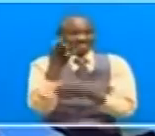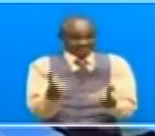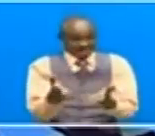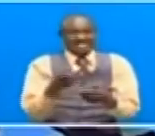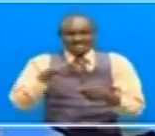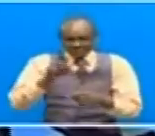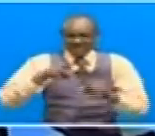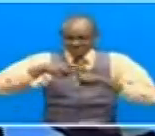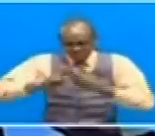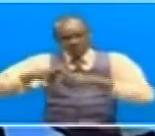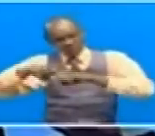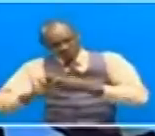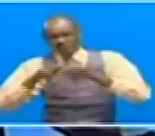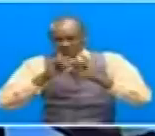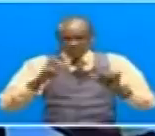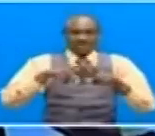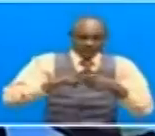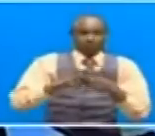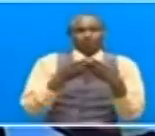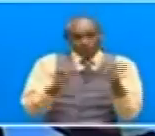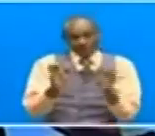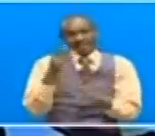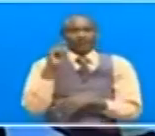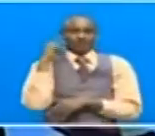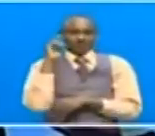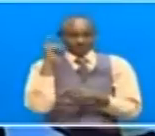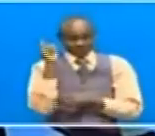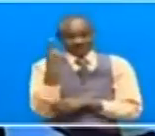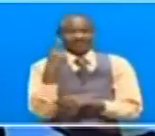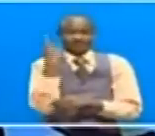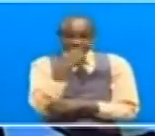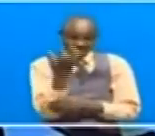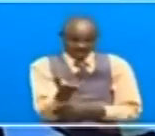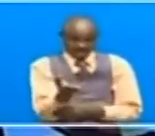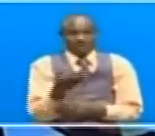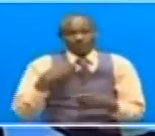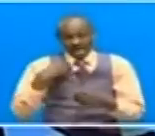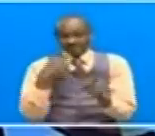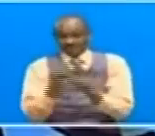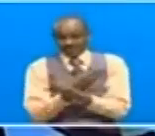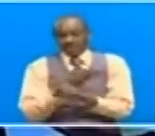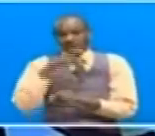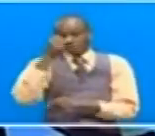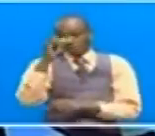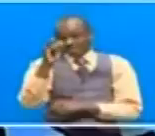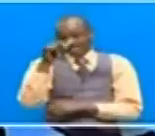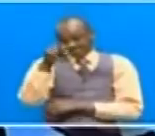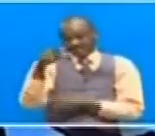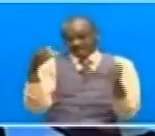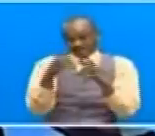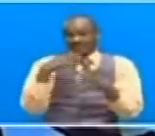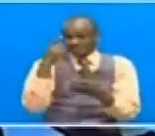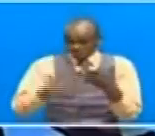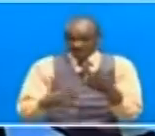undergone massive reconstruction to open up the first phase of the mall. So far, Sony Holdings, the company that owns the mall, has spent in excess